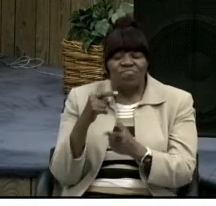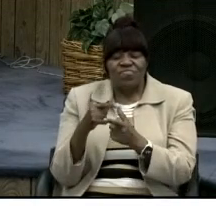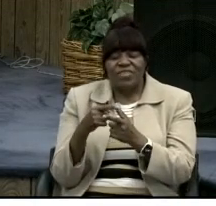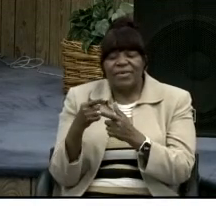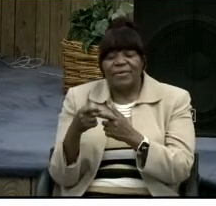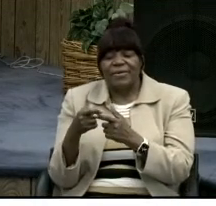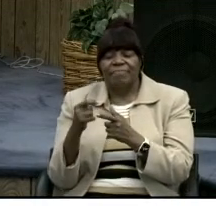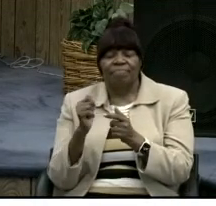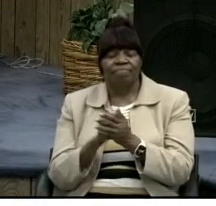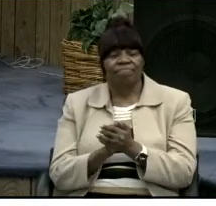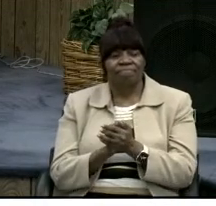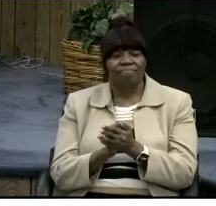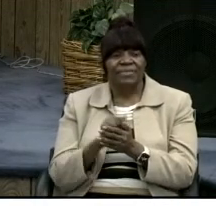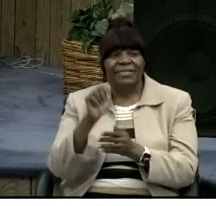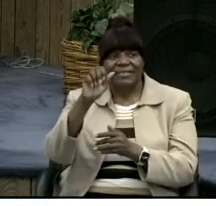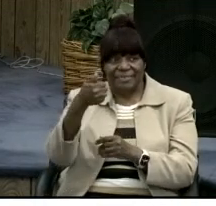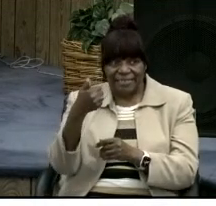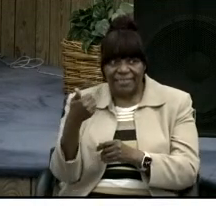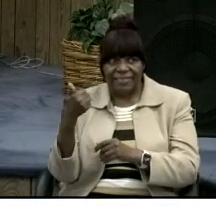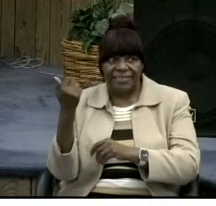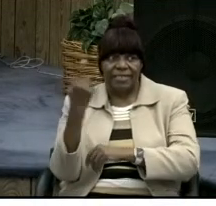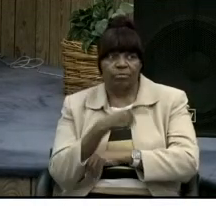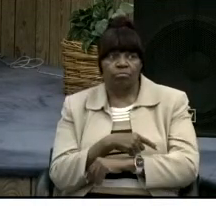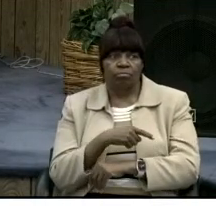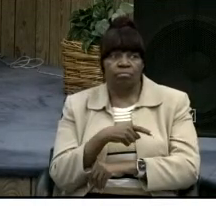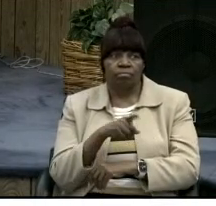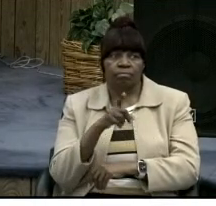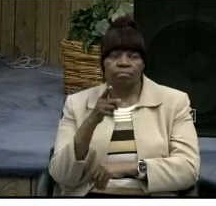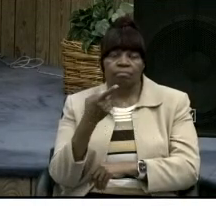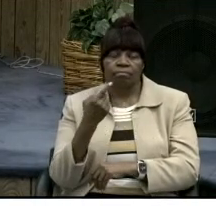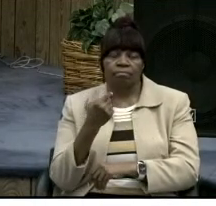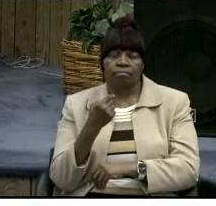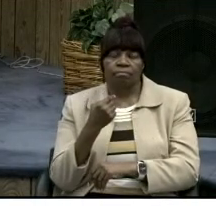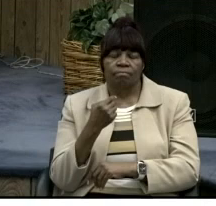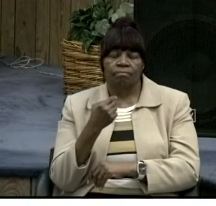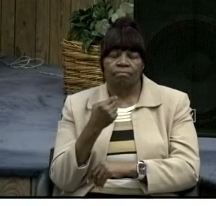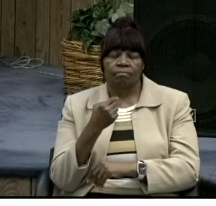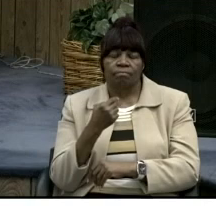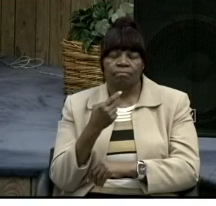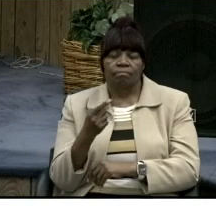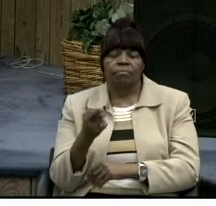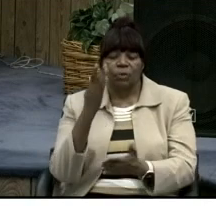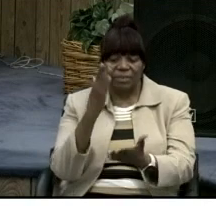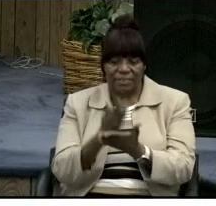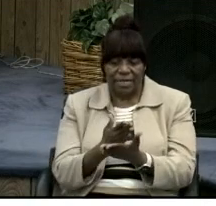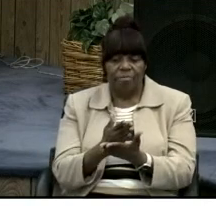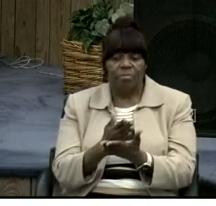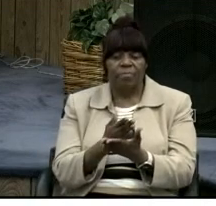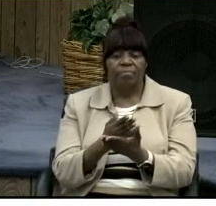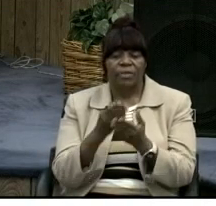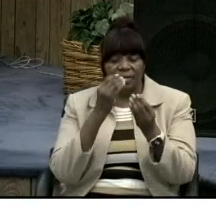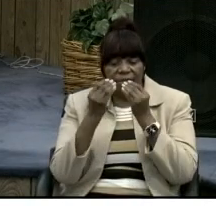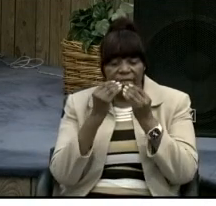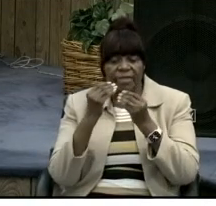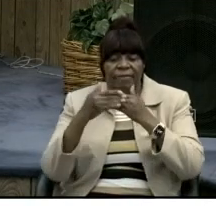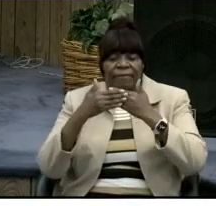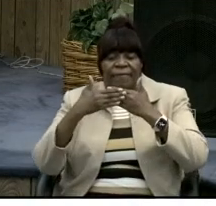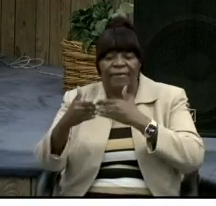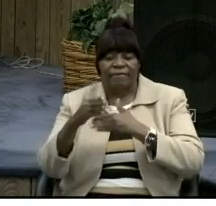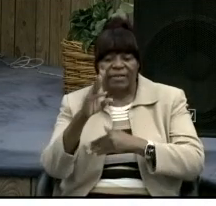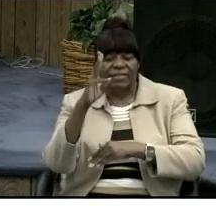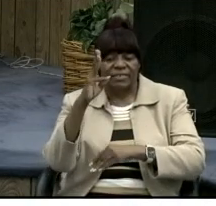going to continue to do that the next 10 days. We're going to stop eating after 6, from 6 p.m. to 6